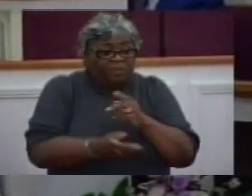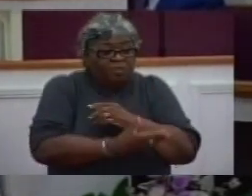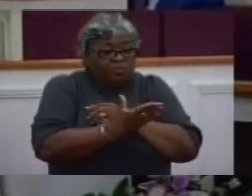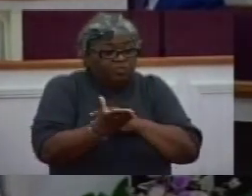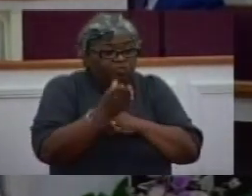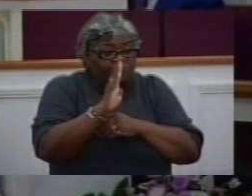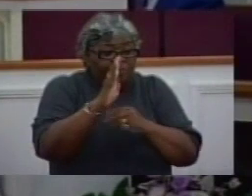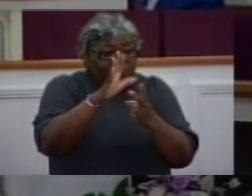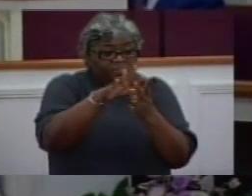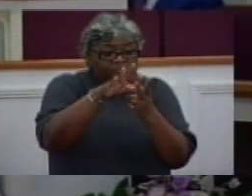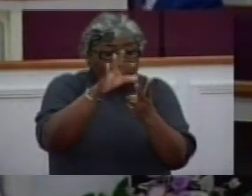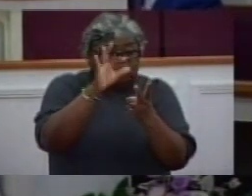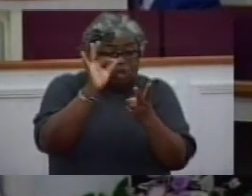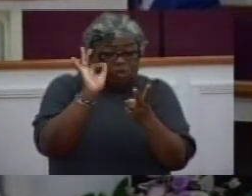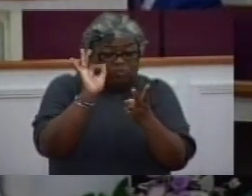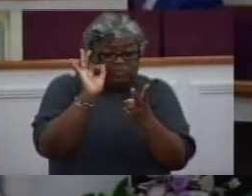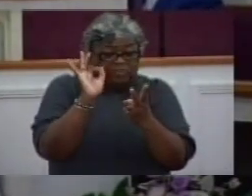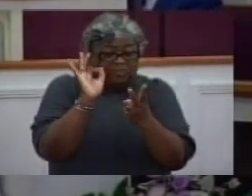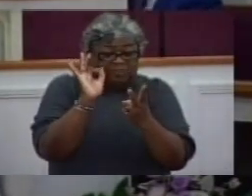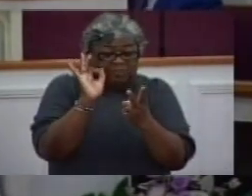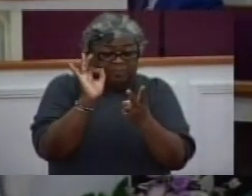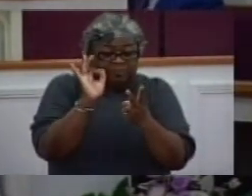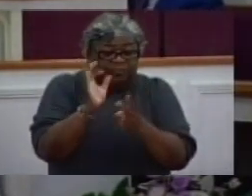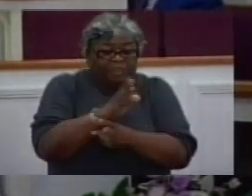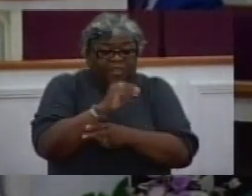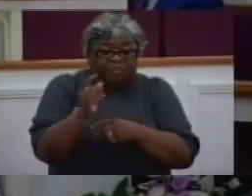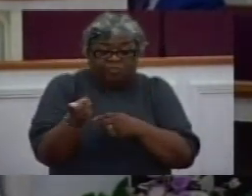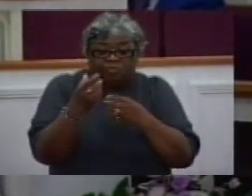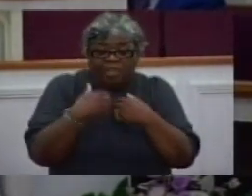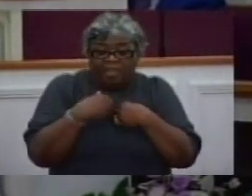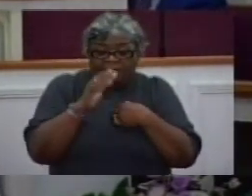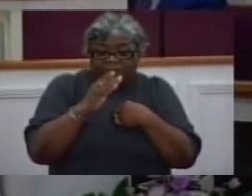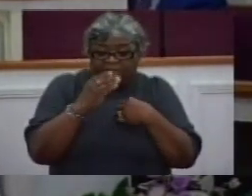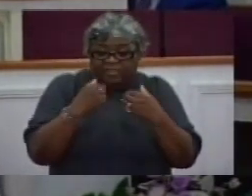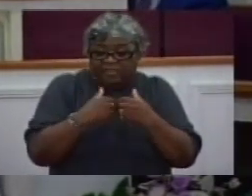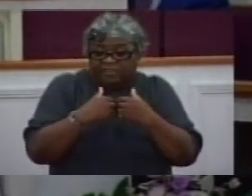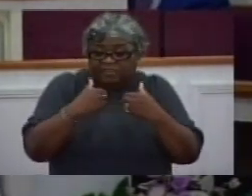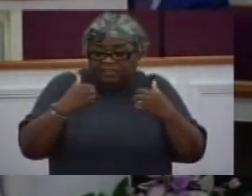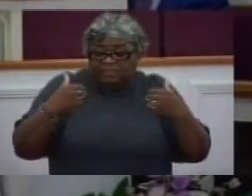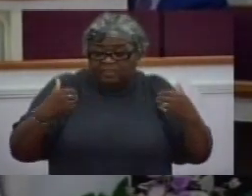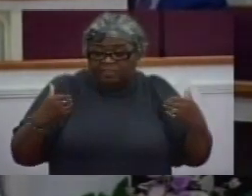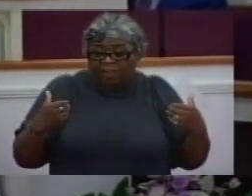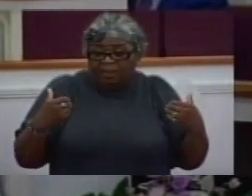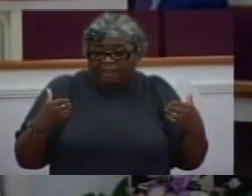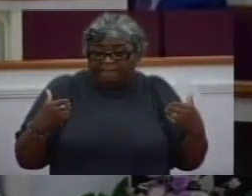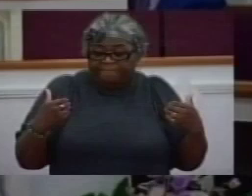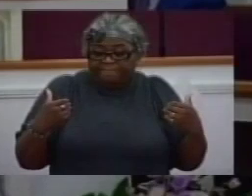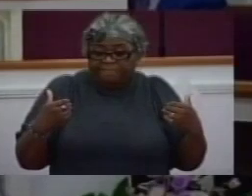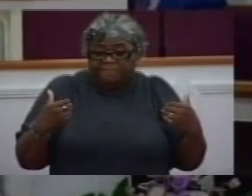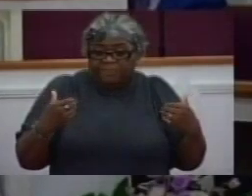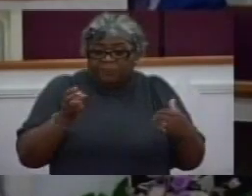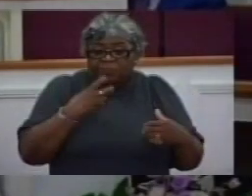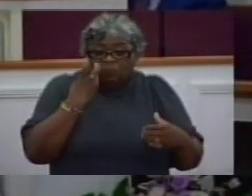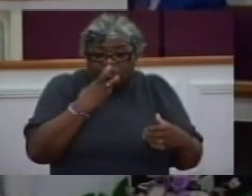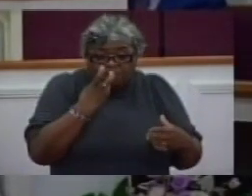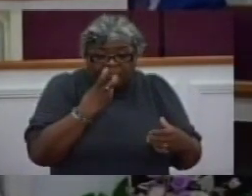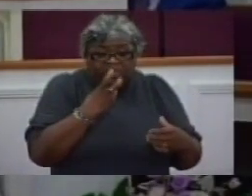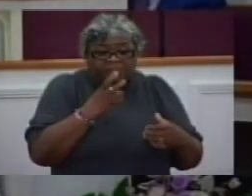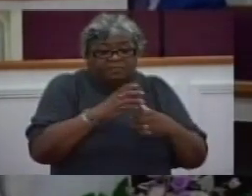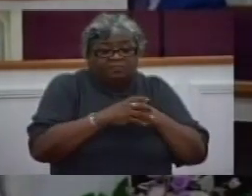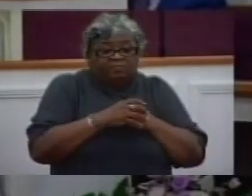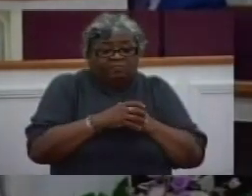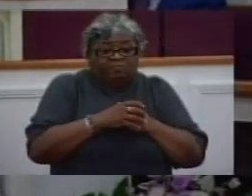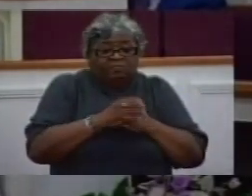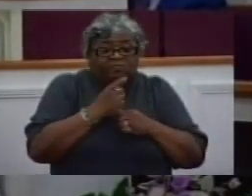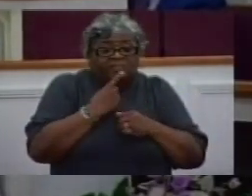have been chosen and you have been set apart. Come on, repeat after me one more